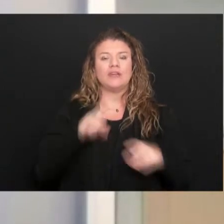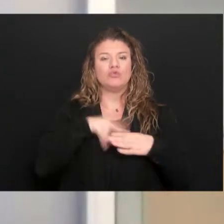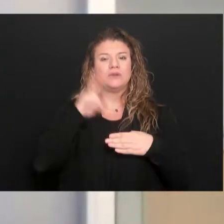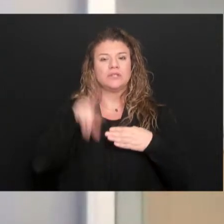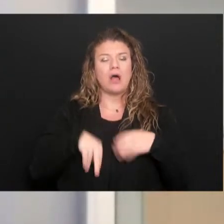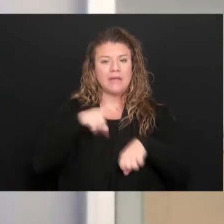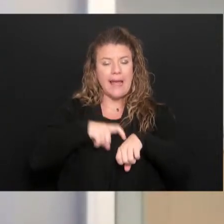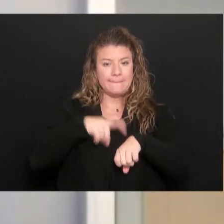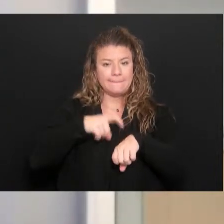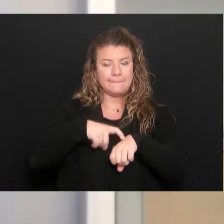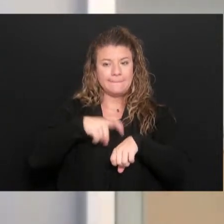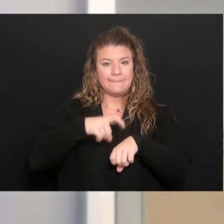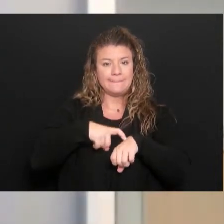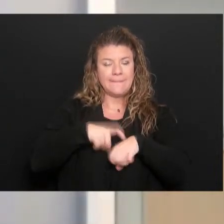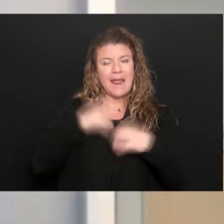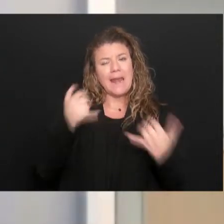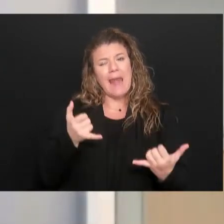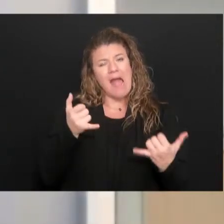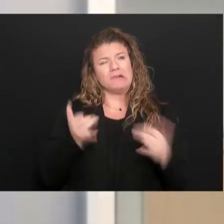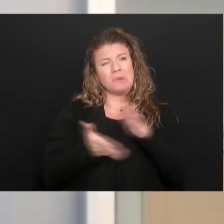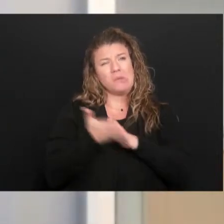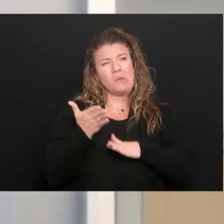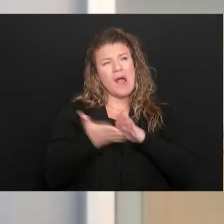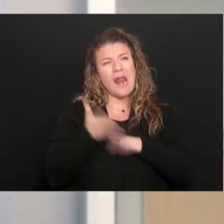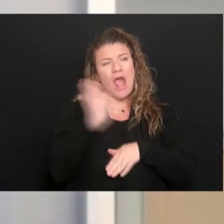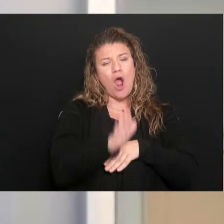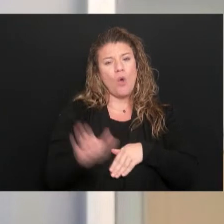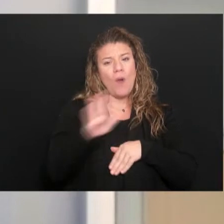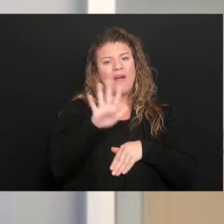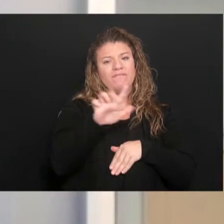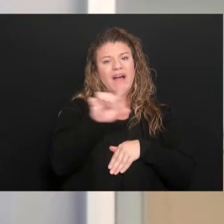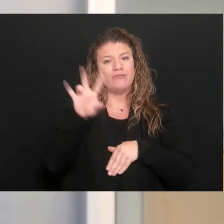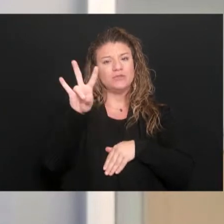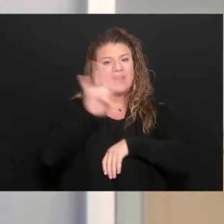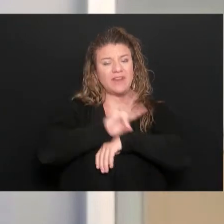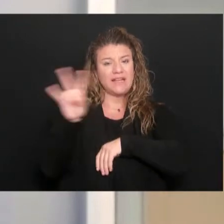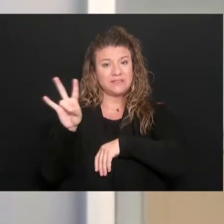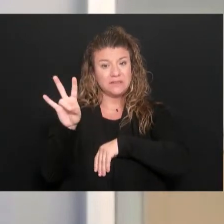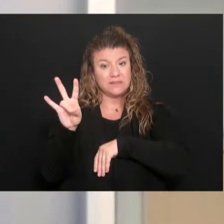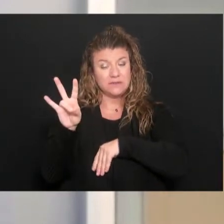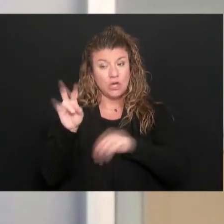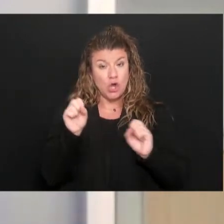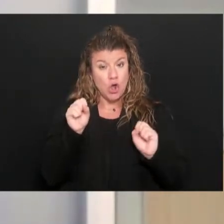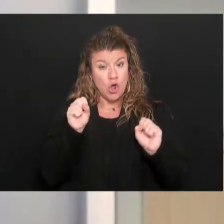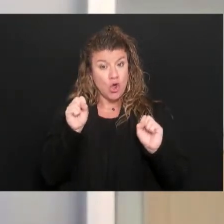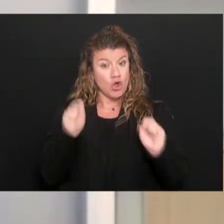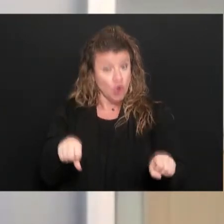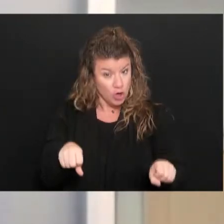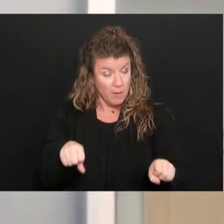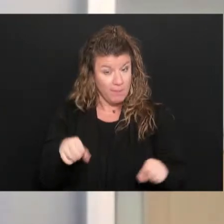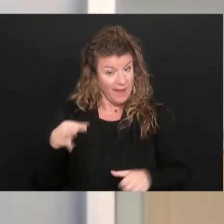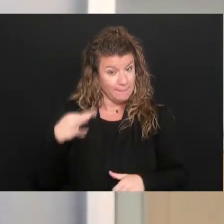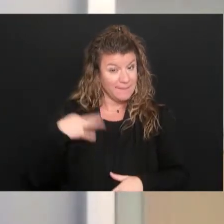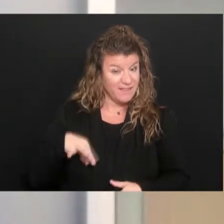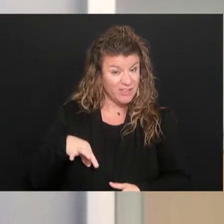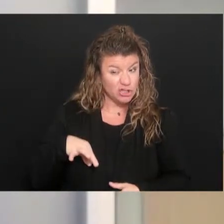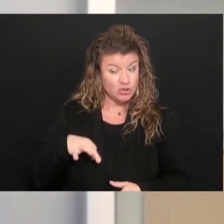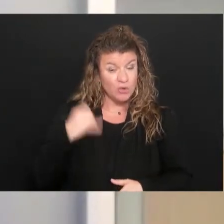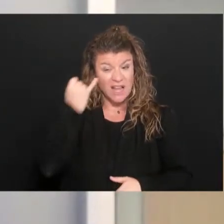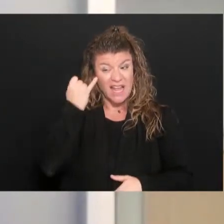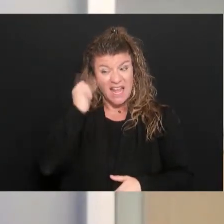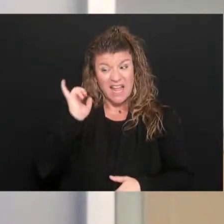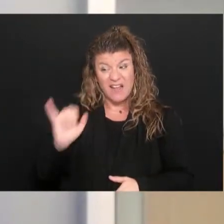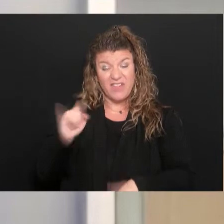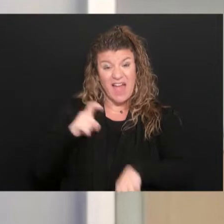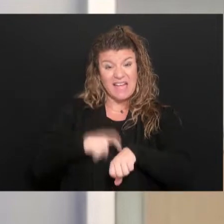time is running, I'm being told, about 5 to 7 days. Could it be beneficial if that turnaround